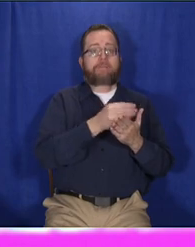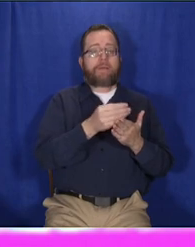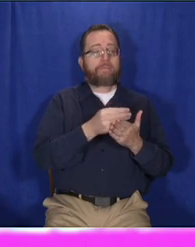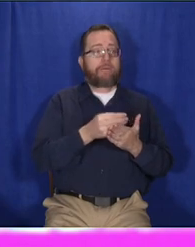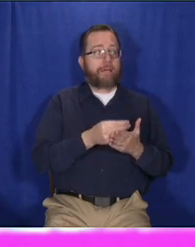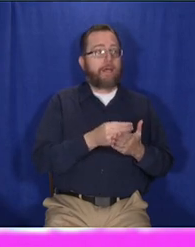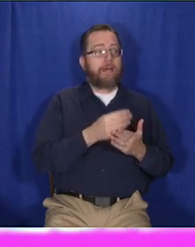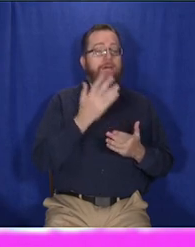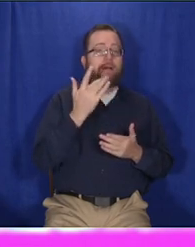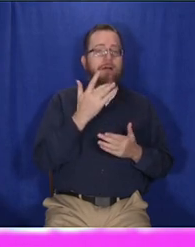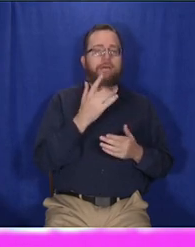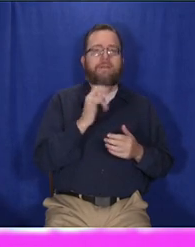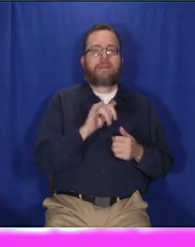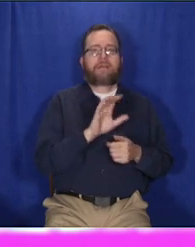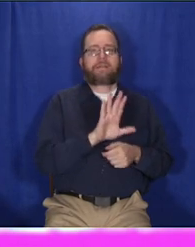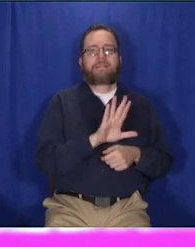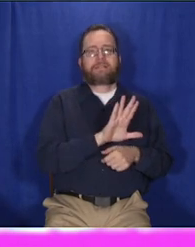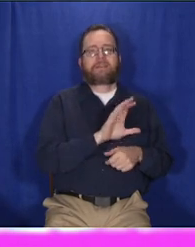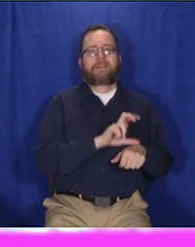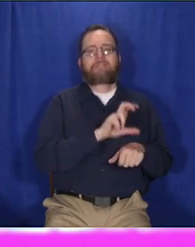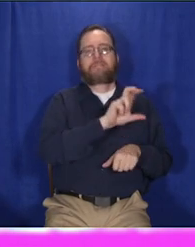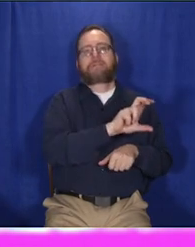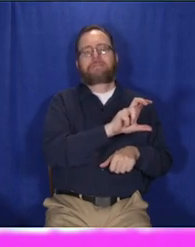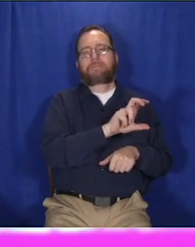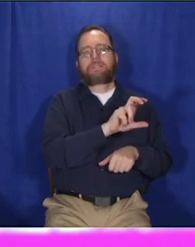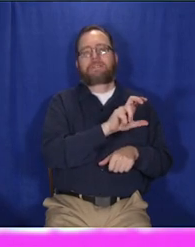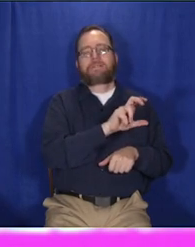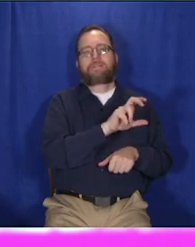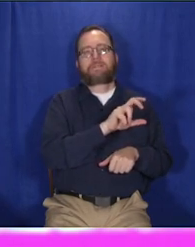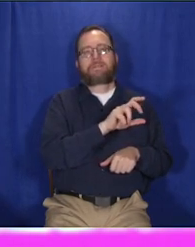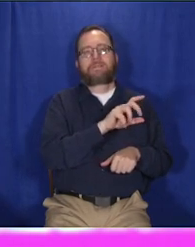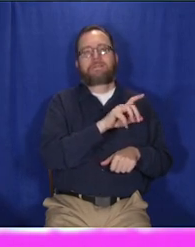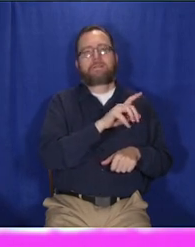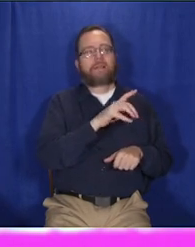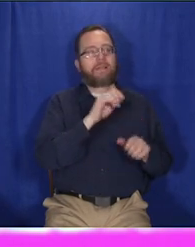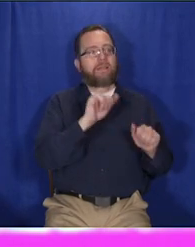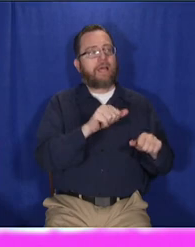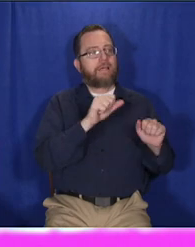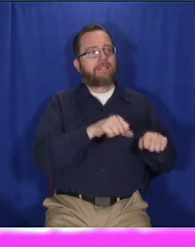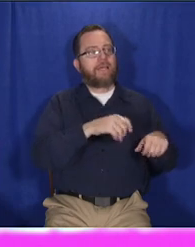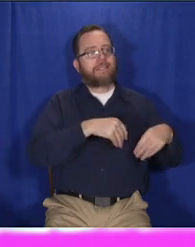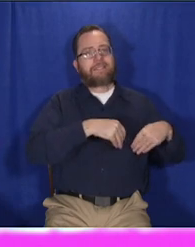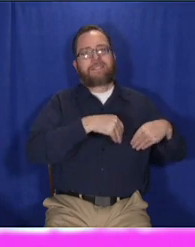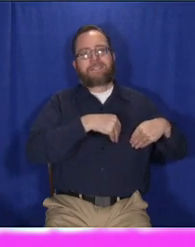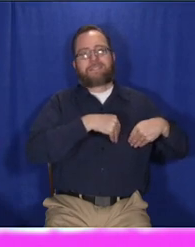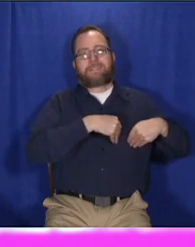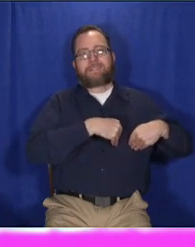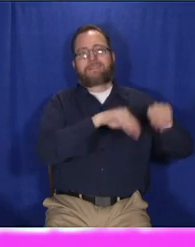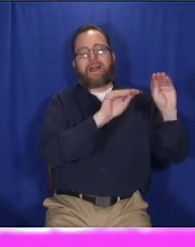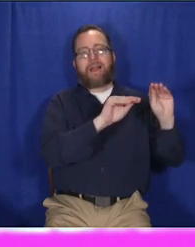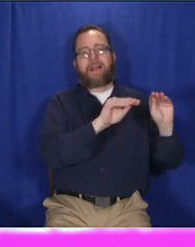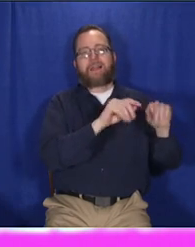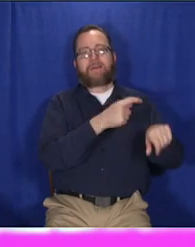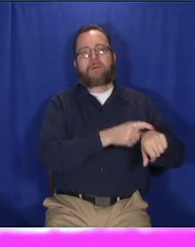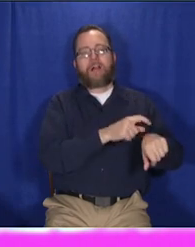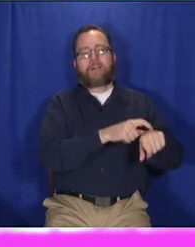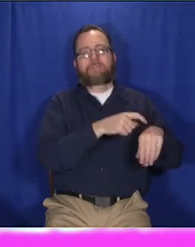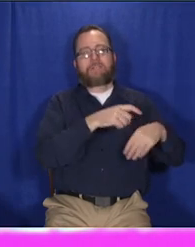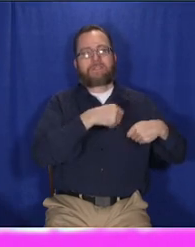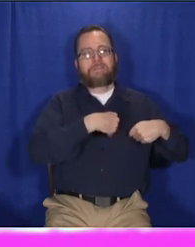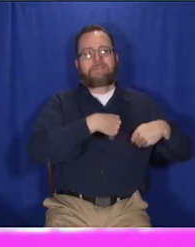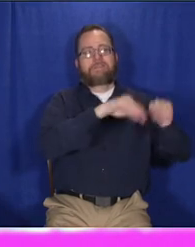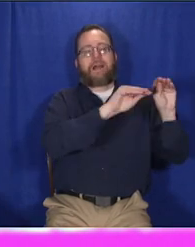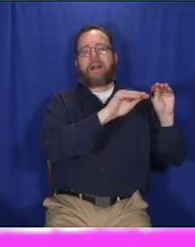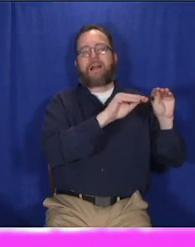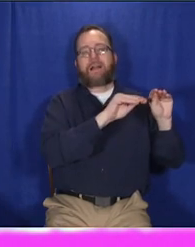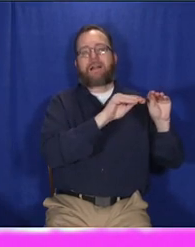in. I was like, bro, I'm like, this Apple Watch was a, I prayed about this for like 2 years, bro. You